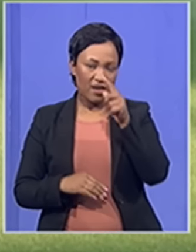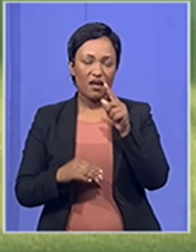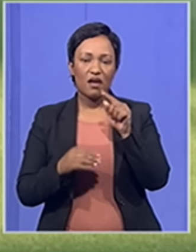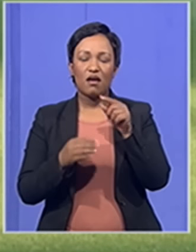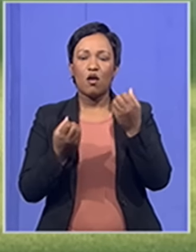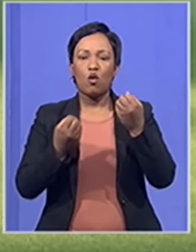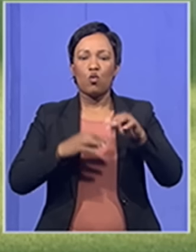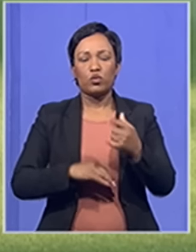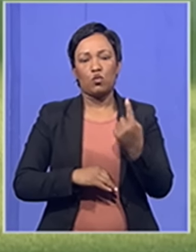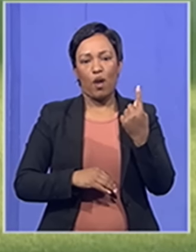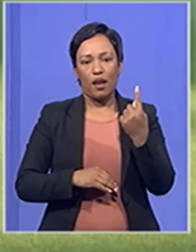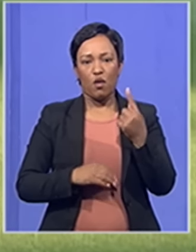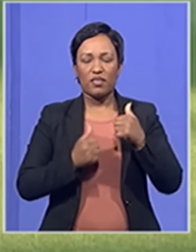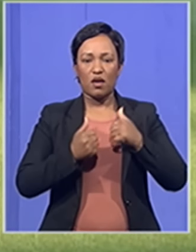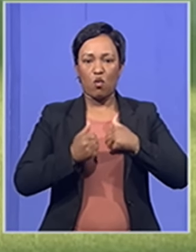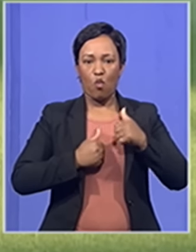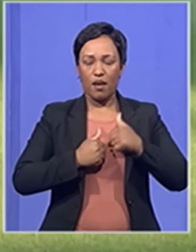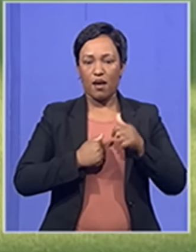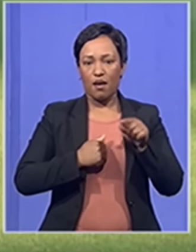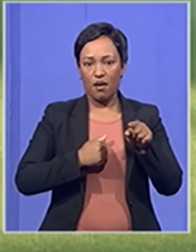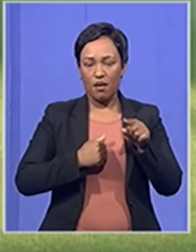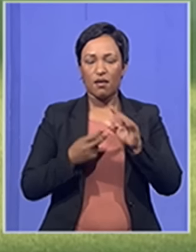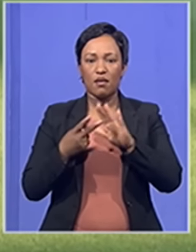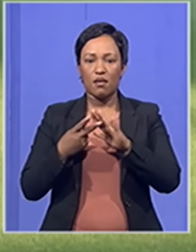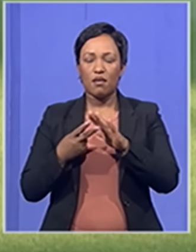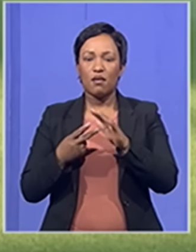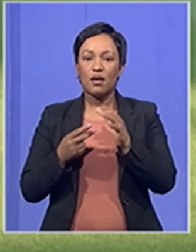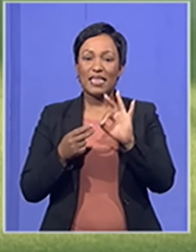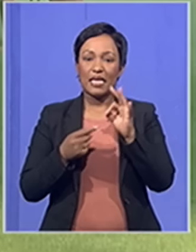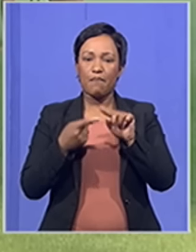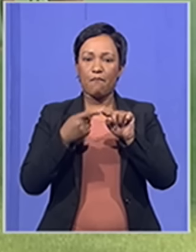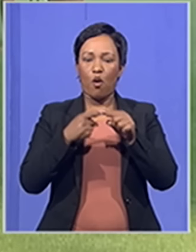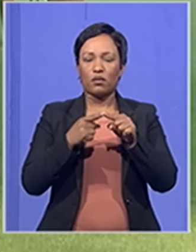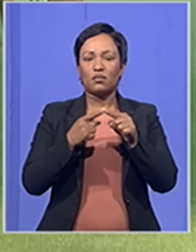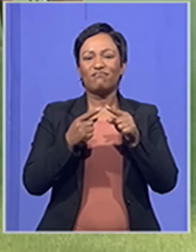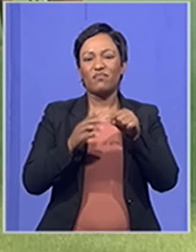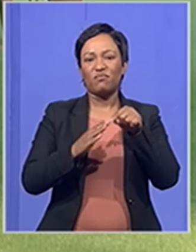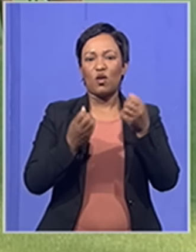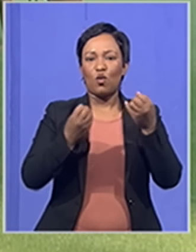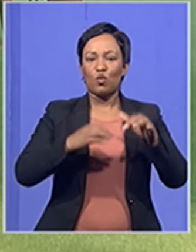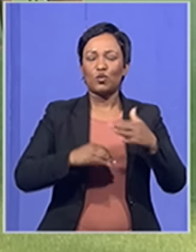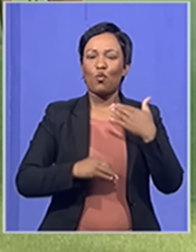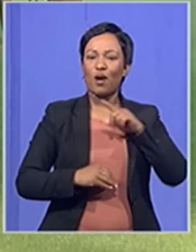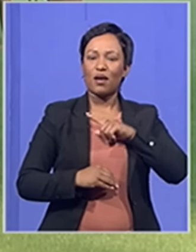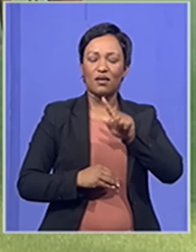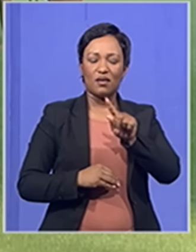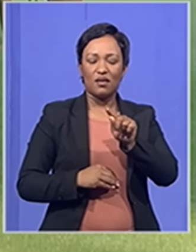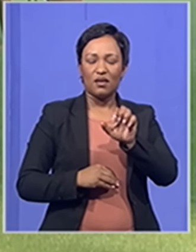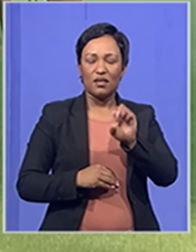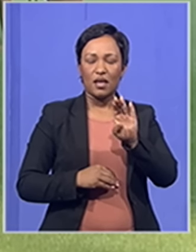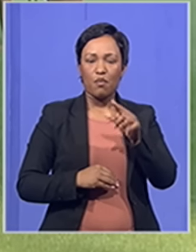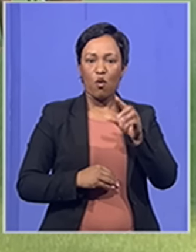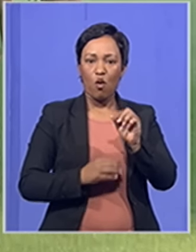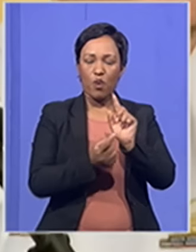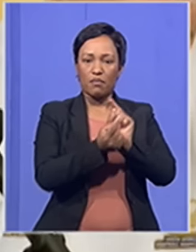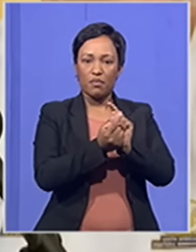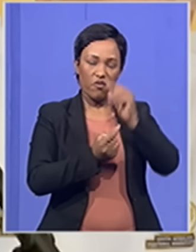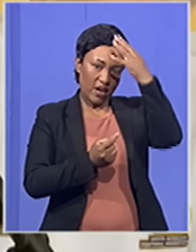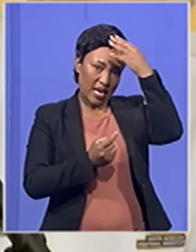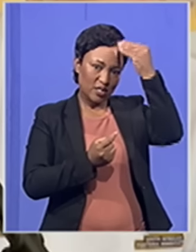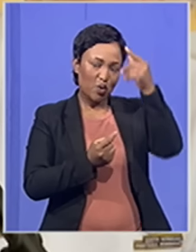fela kgatlhanong le Rwanda, mme ba latlhegetswe ke dintlha di le 3 morago ga gore ba tshamekise Tebogo Mokoena kgatlhanong le Lesotho.